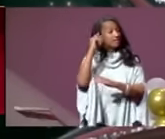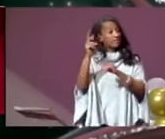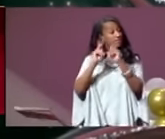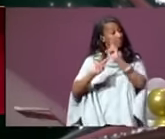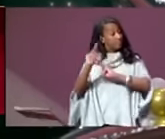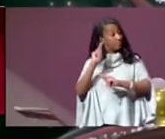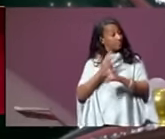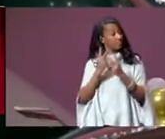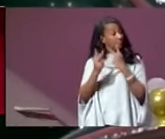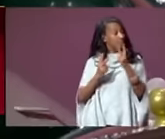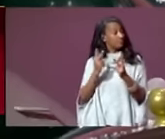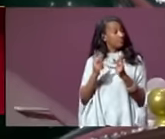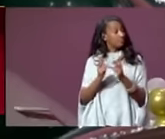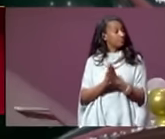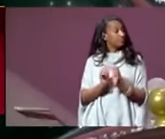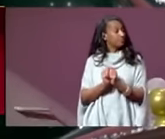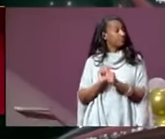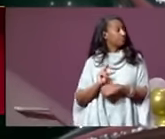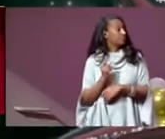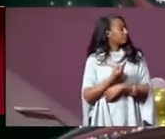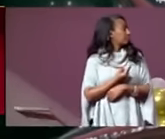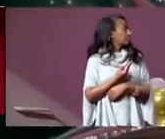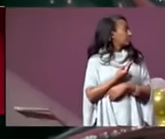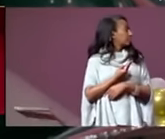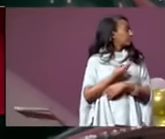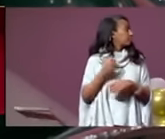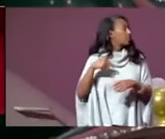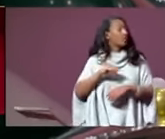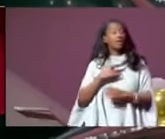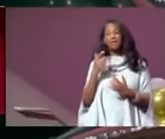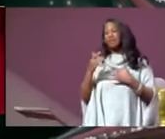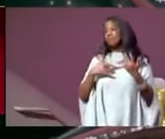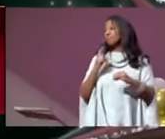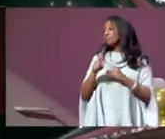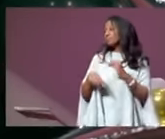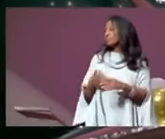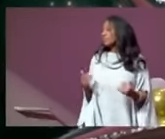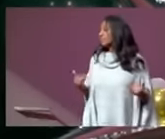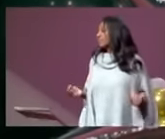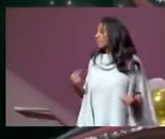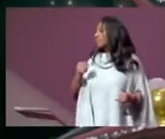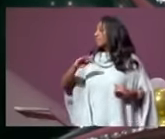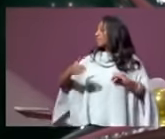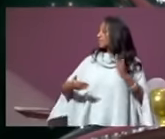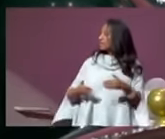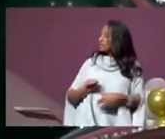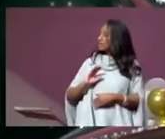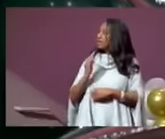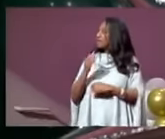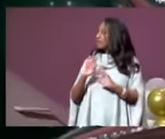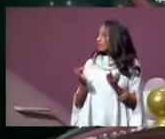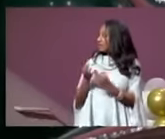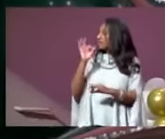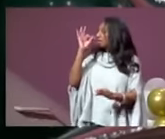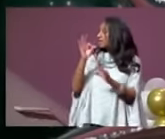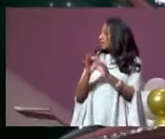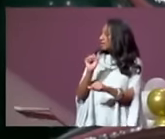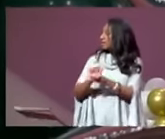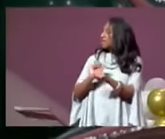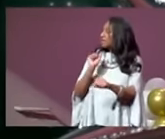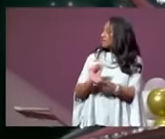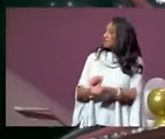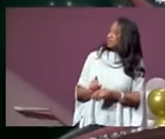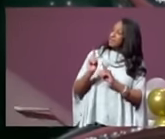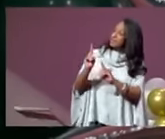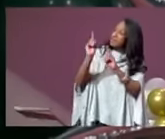us. We also have so much to be excited about today as we are welcomed into our family of faith through the work of our